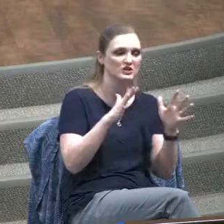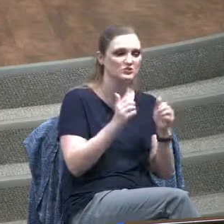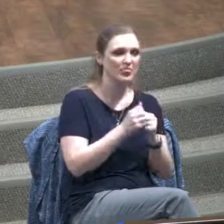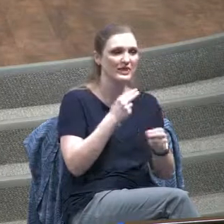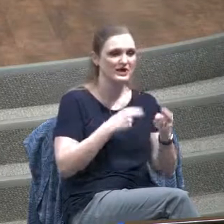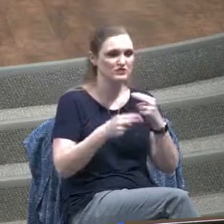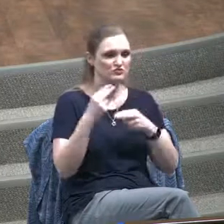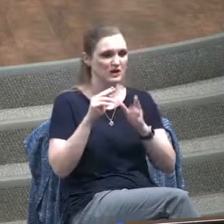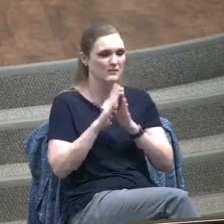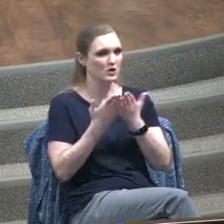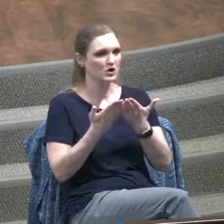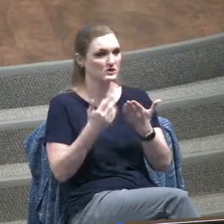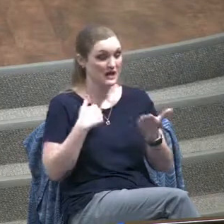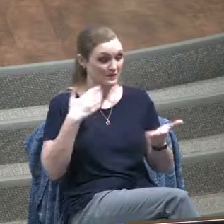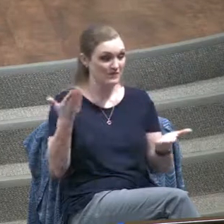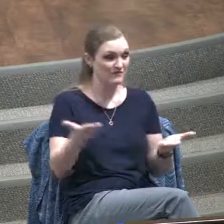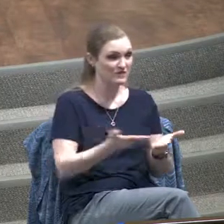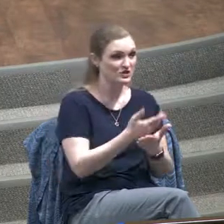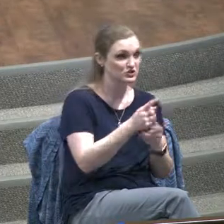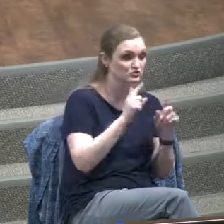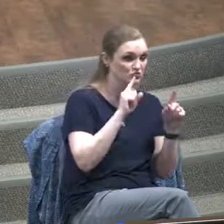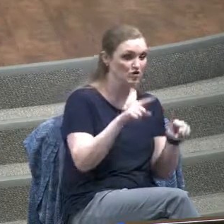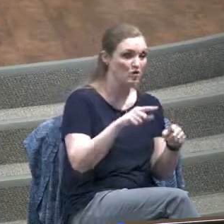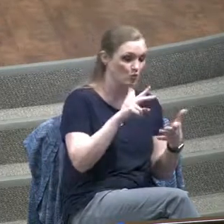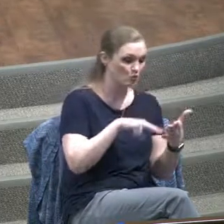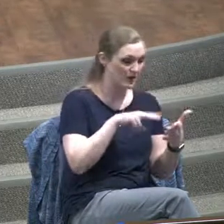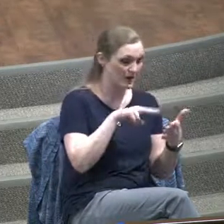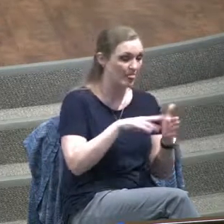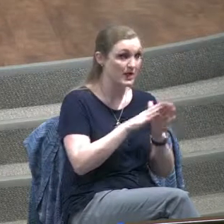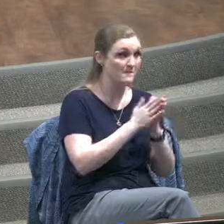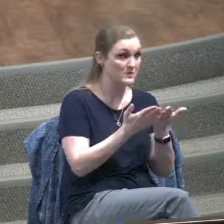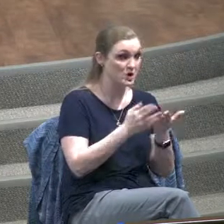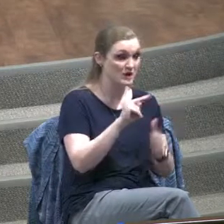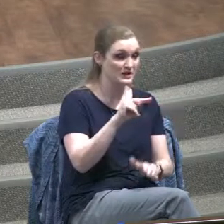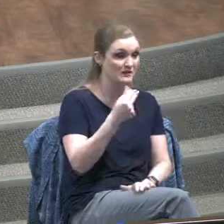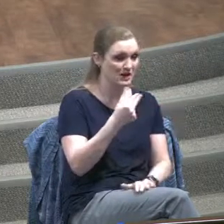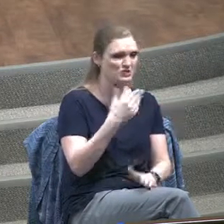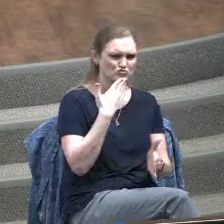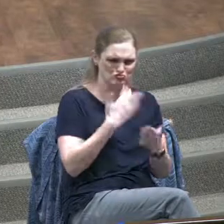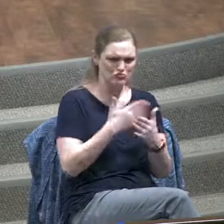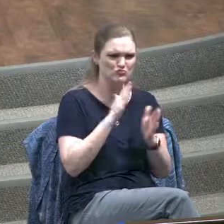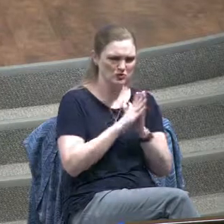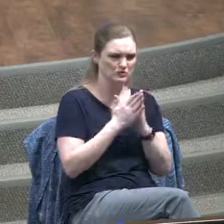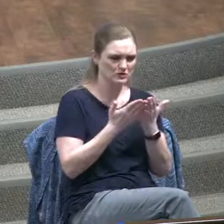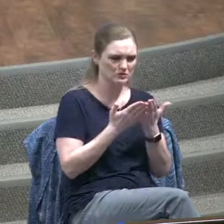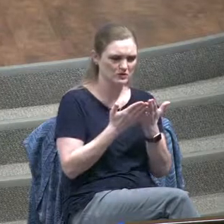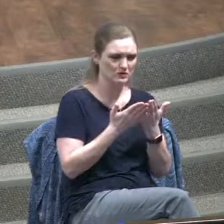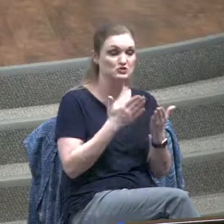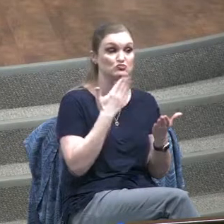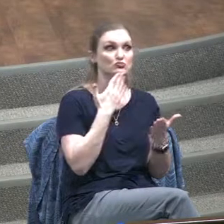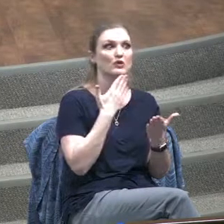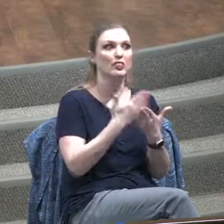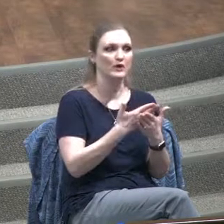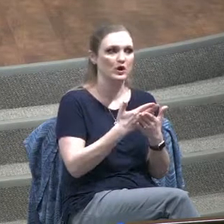I invite you to go back and read the book of Nehemiah. There's some really good